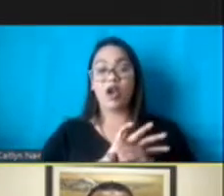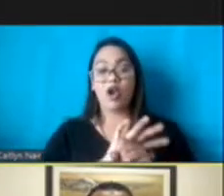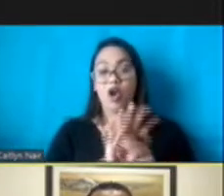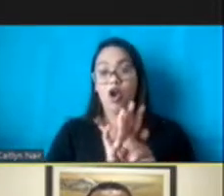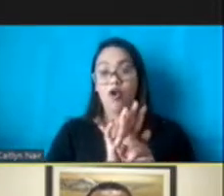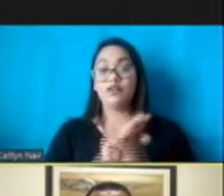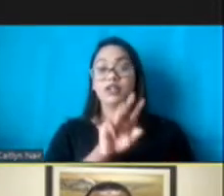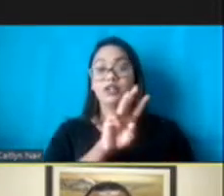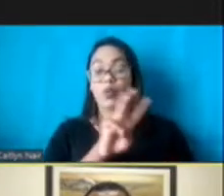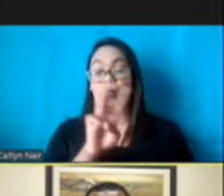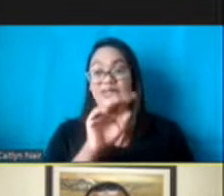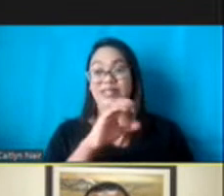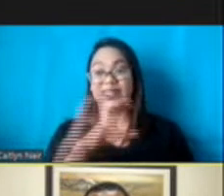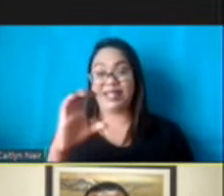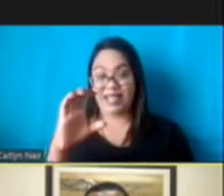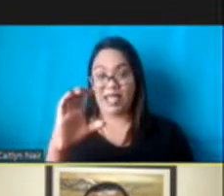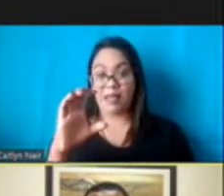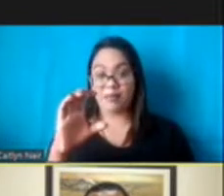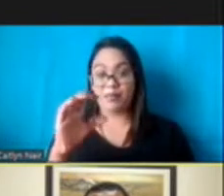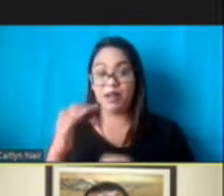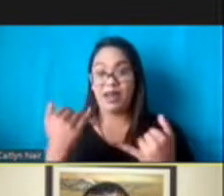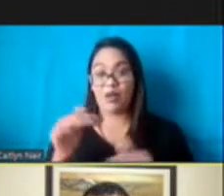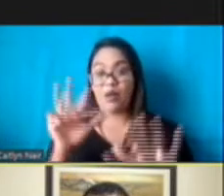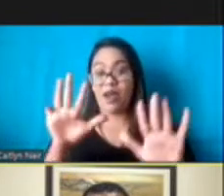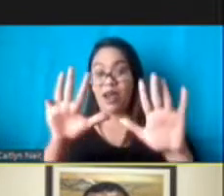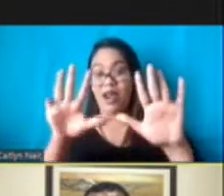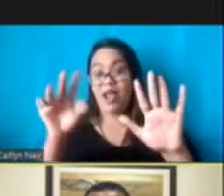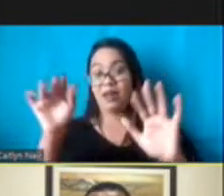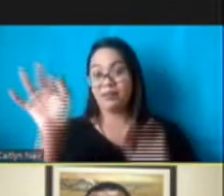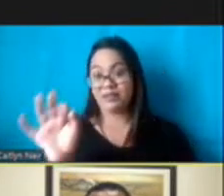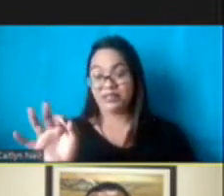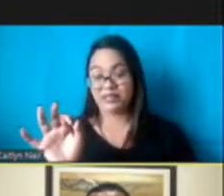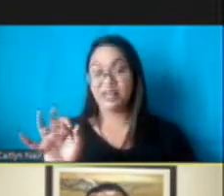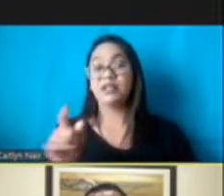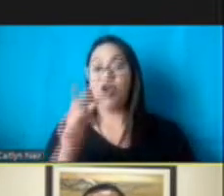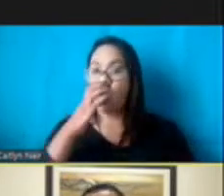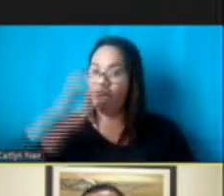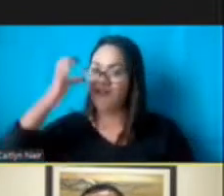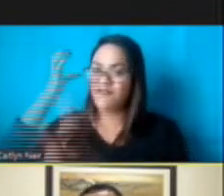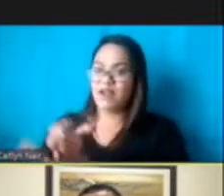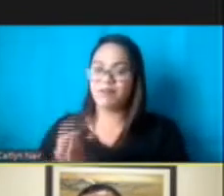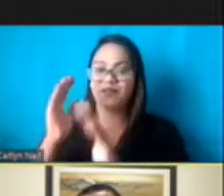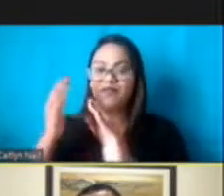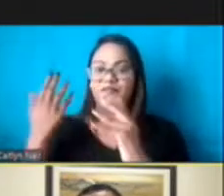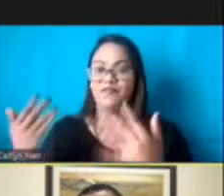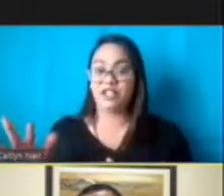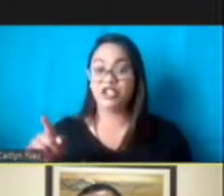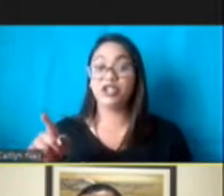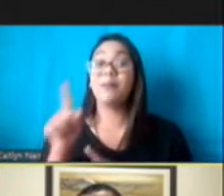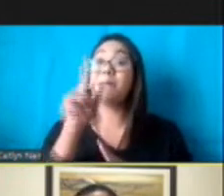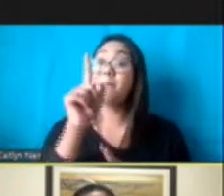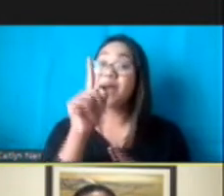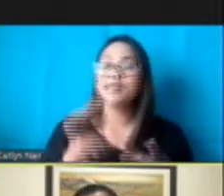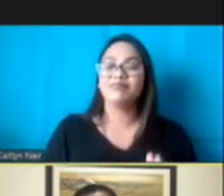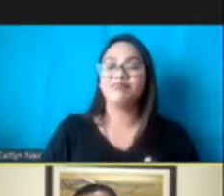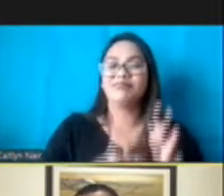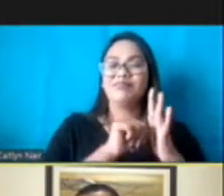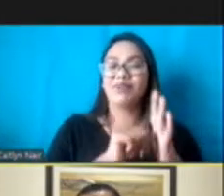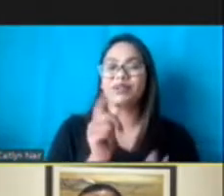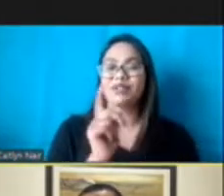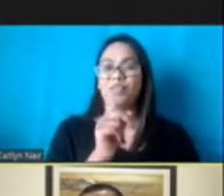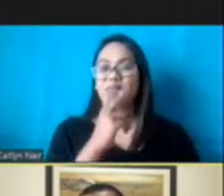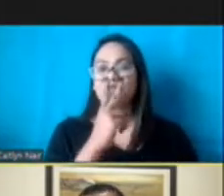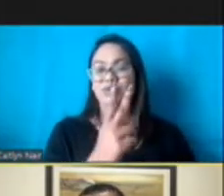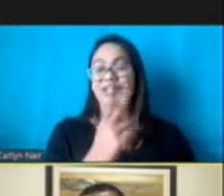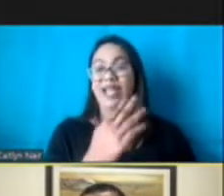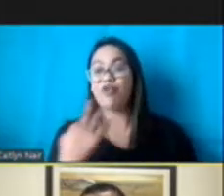is COVID. So that is confirmed COVID with PUIs. But very importantly, the designated capacity to the right-hand side